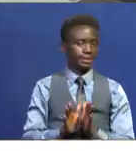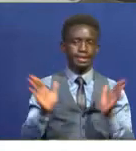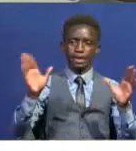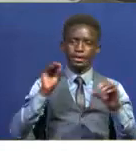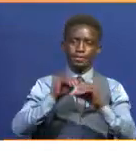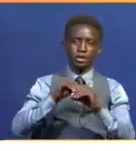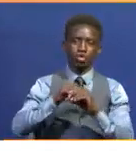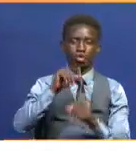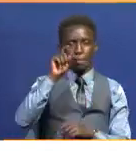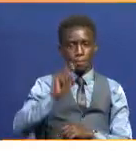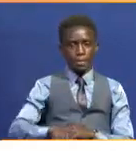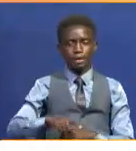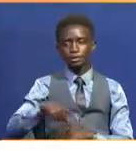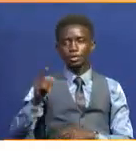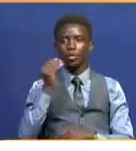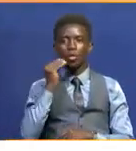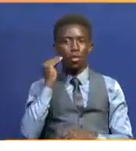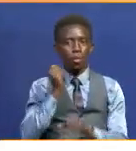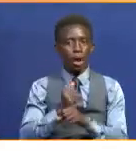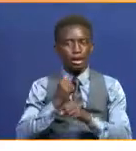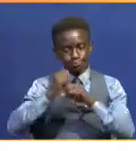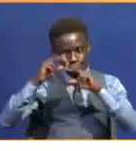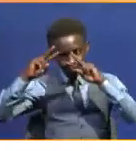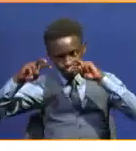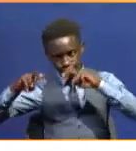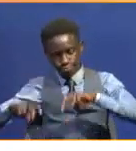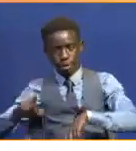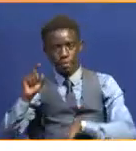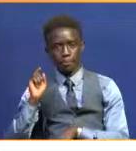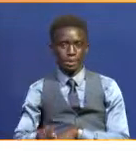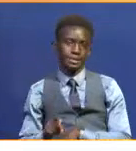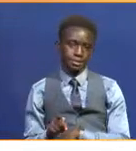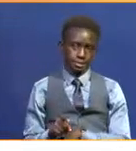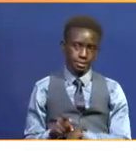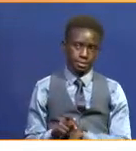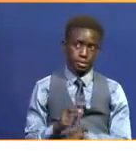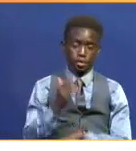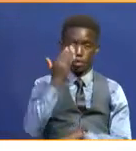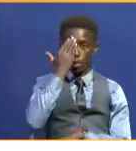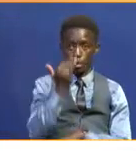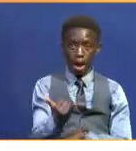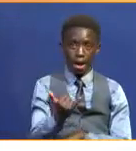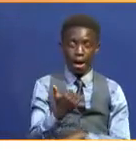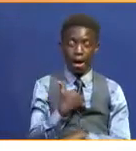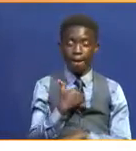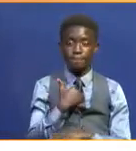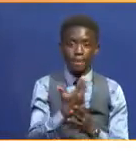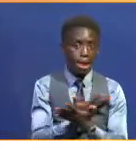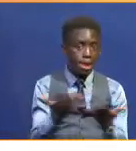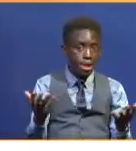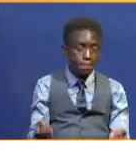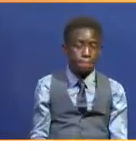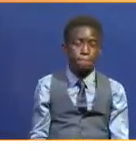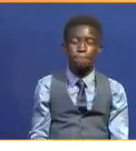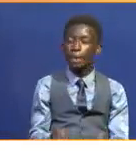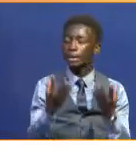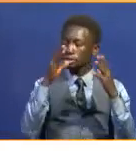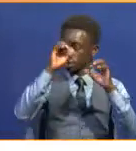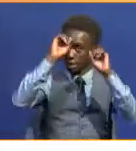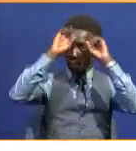do your homework in terms of, because there's no magic to return or profit. In most cases, be